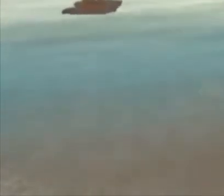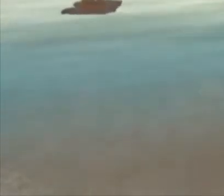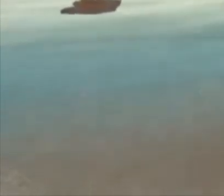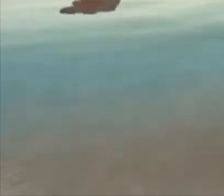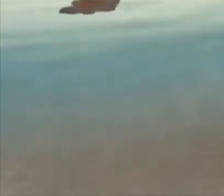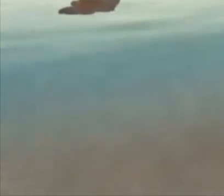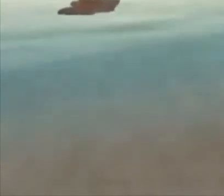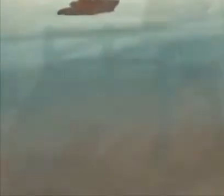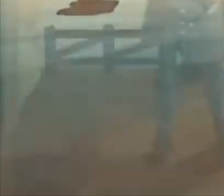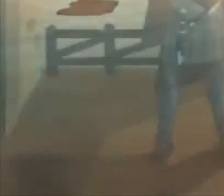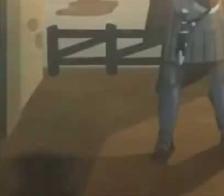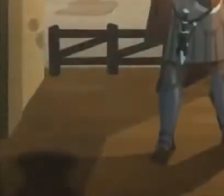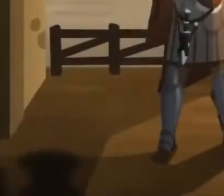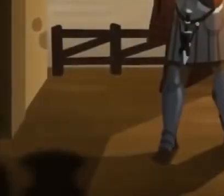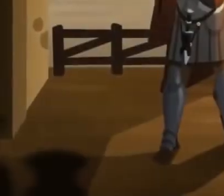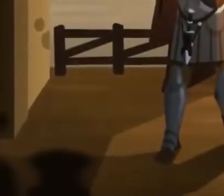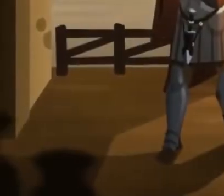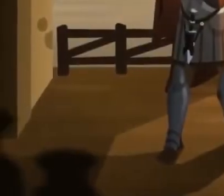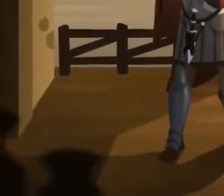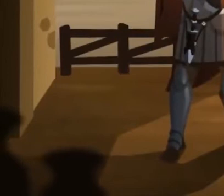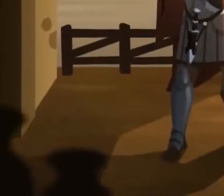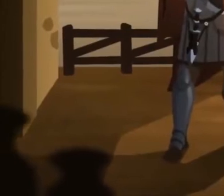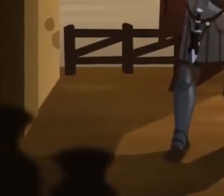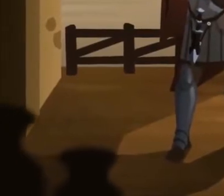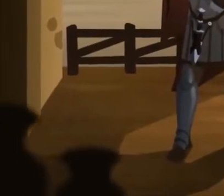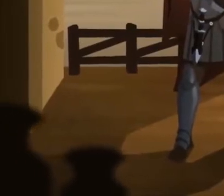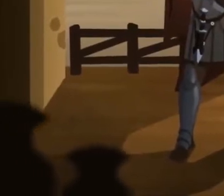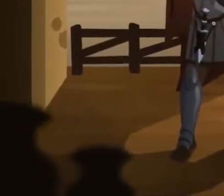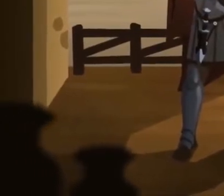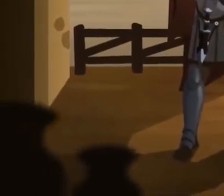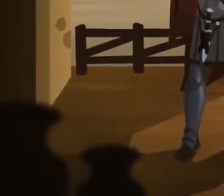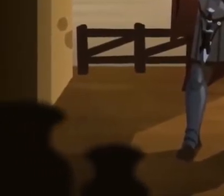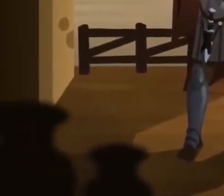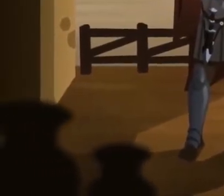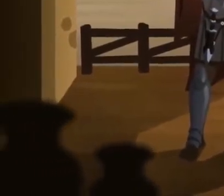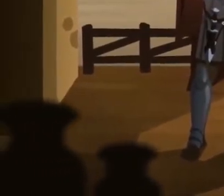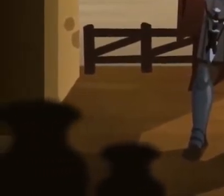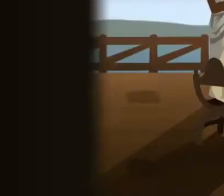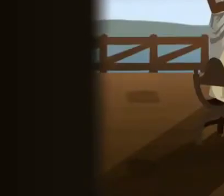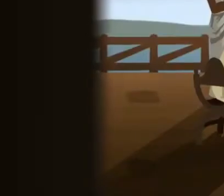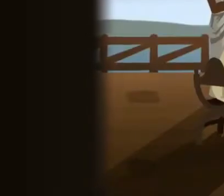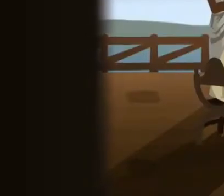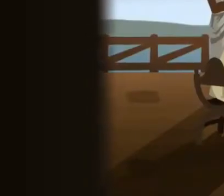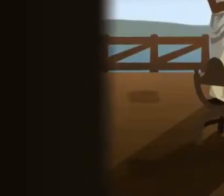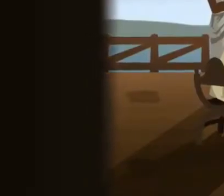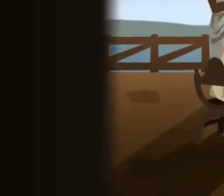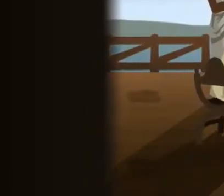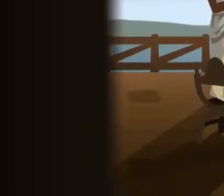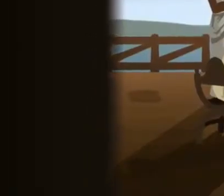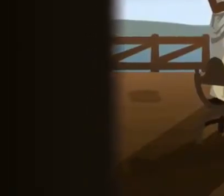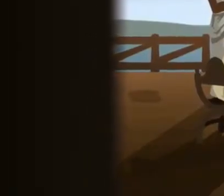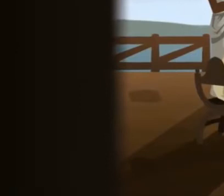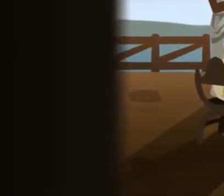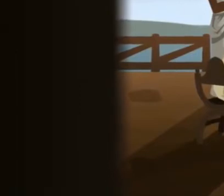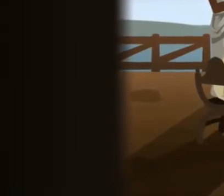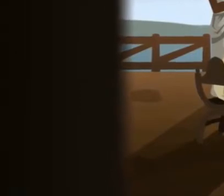amazing, but Paul's not out of trouble. He's taken to Rome and put under house arrest. But it's not so bad. In his house, he can host